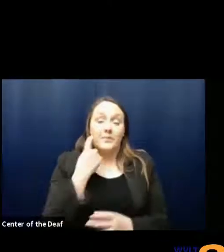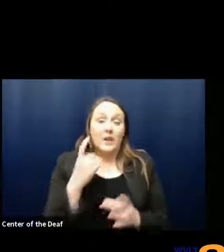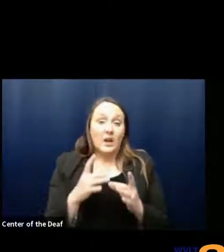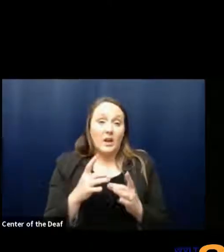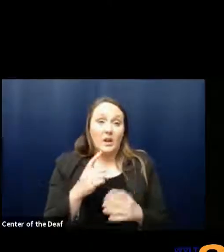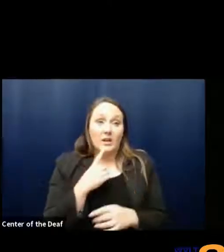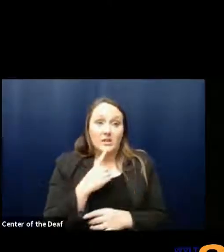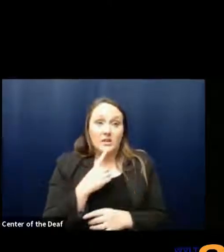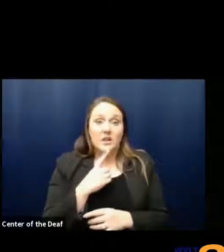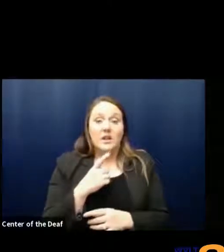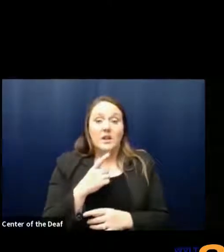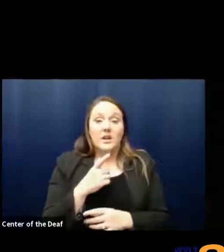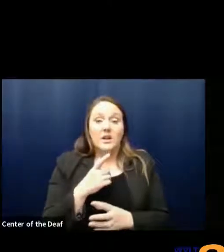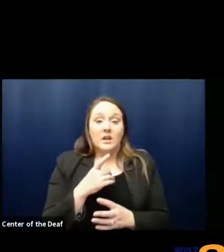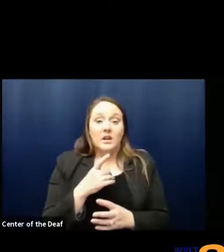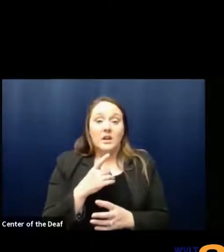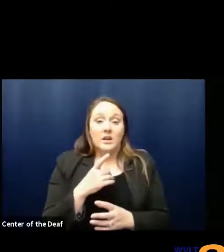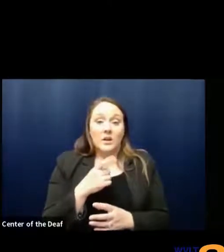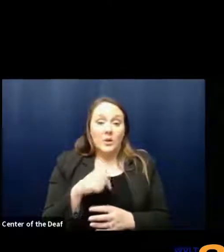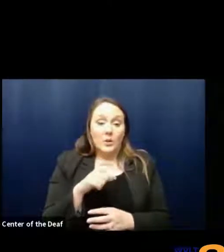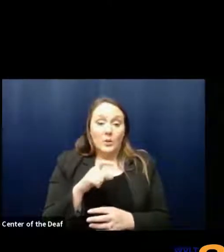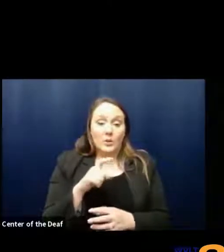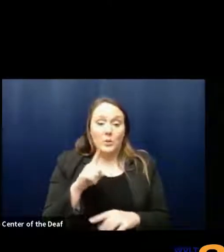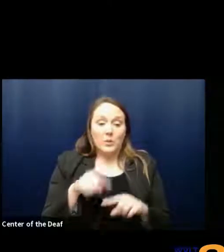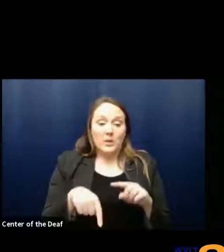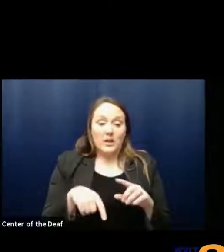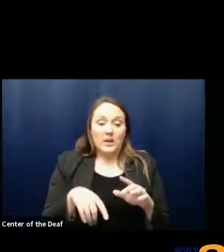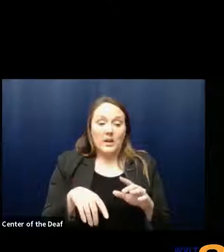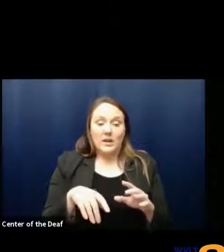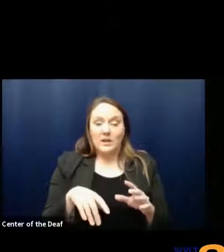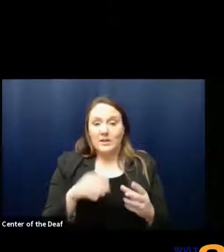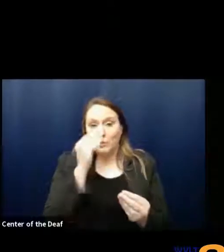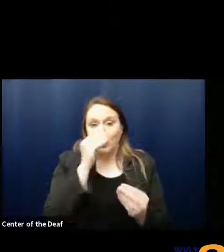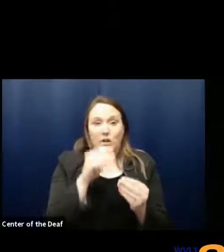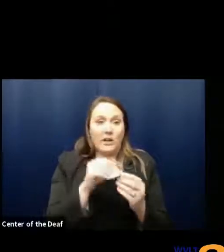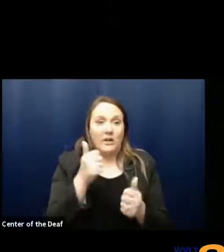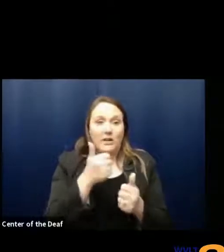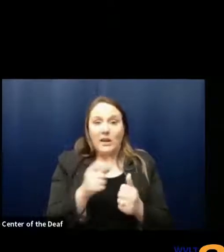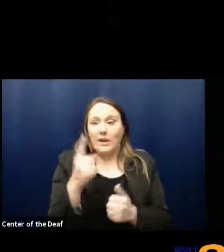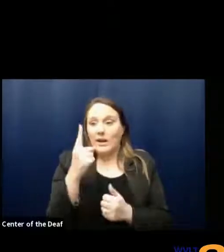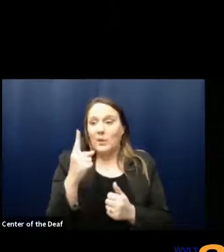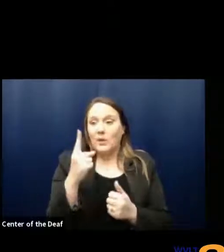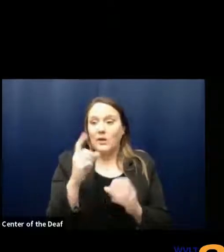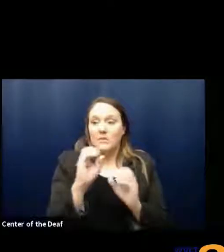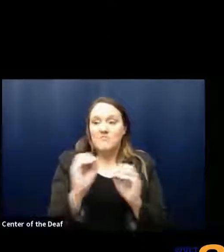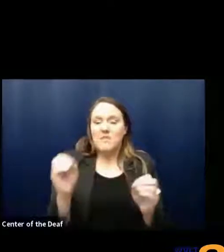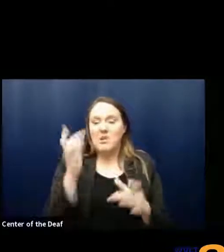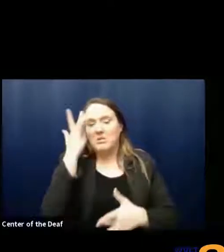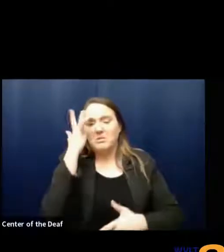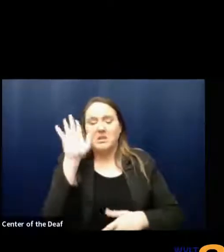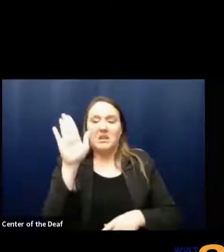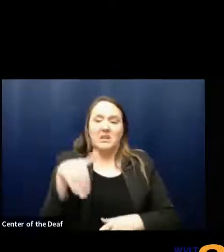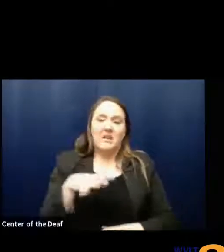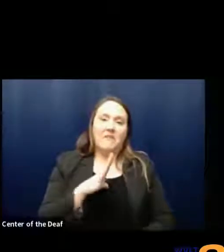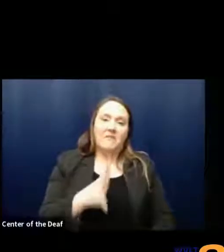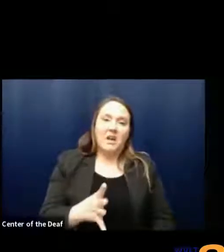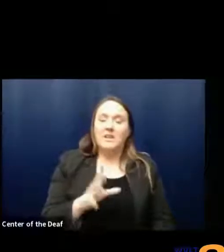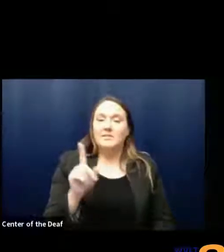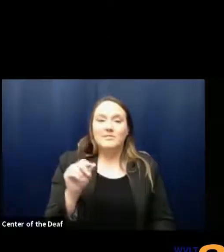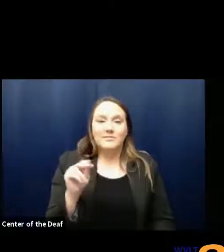believe or act as if anybody that we're coming in contact with is potentially a case, or that you're potentially a case. And so when we need to